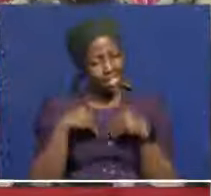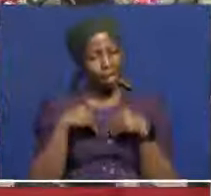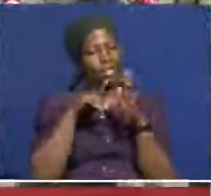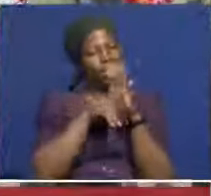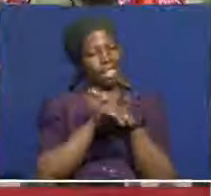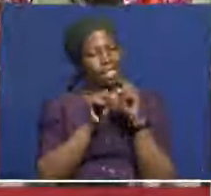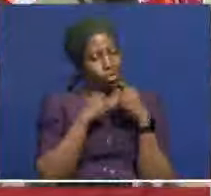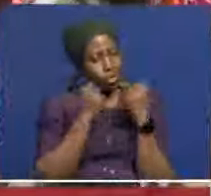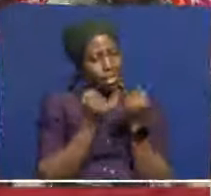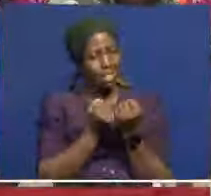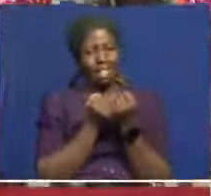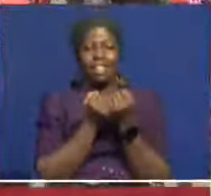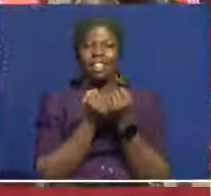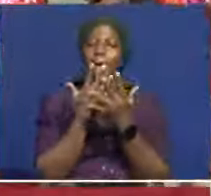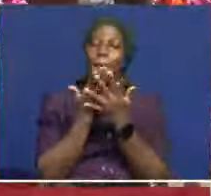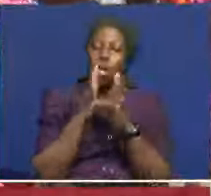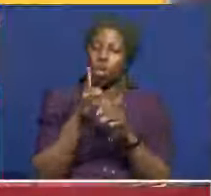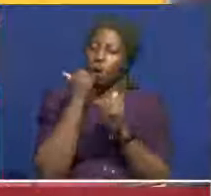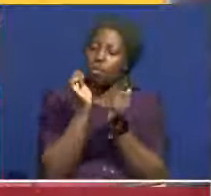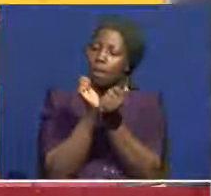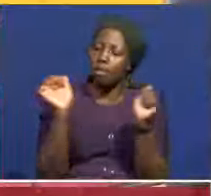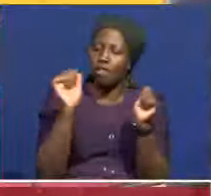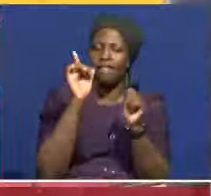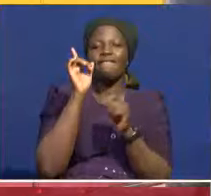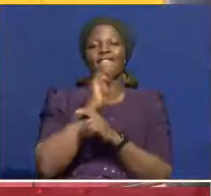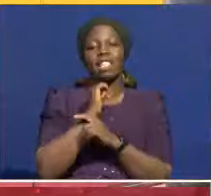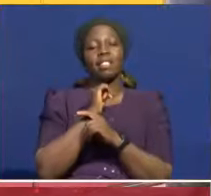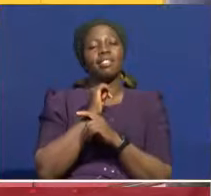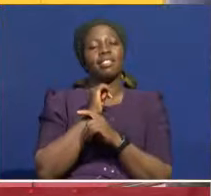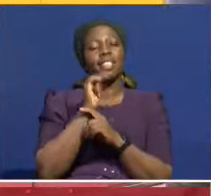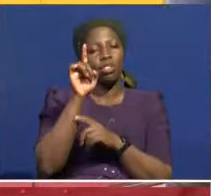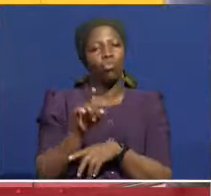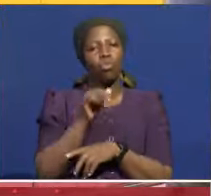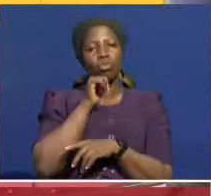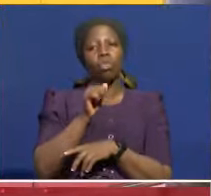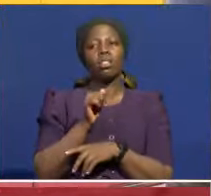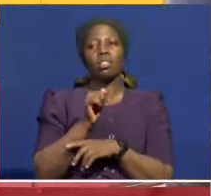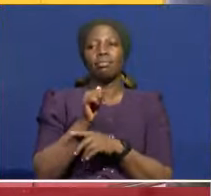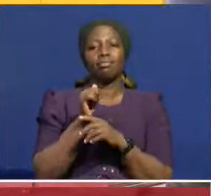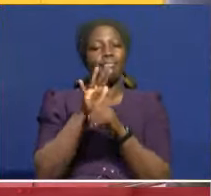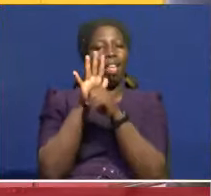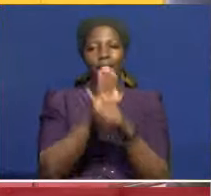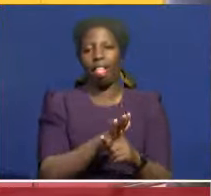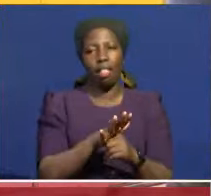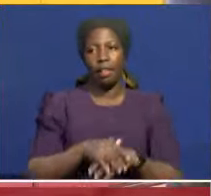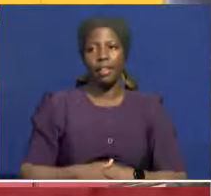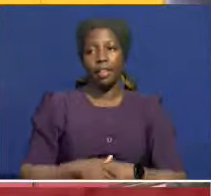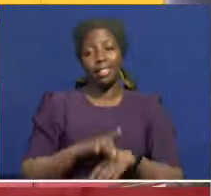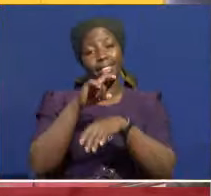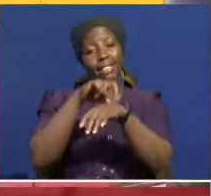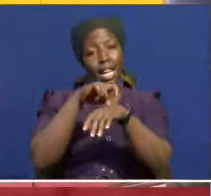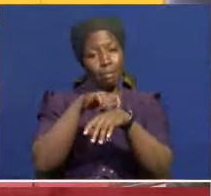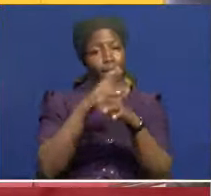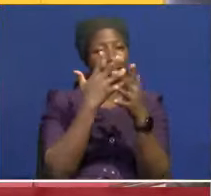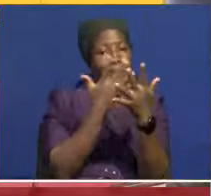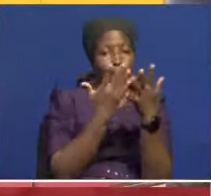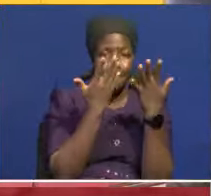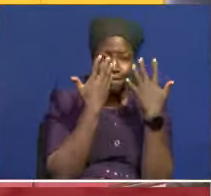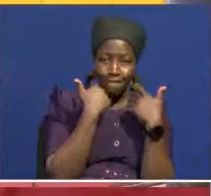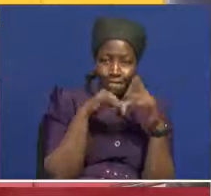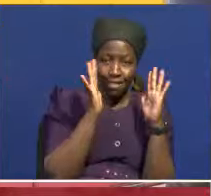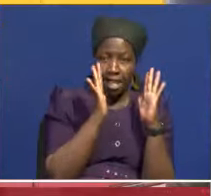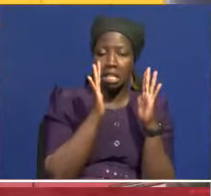wanaoachiliwa kutoka gerezani na kukoma kwa bagua. Through with their sentences and they are released to go home, most of